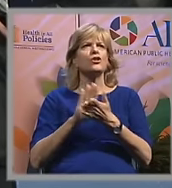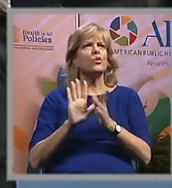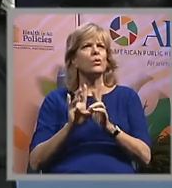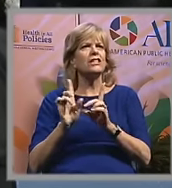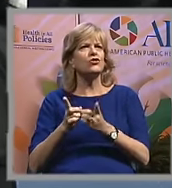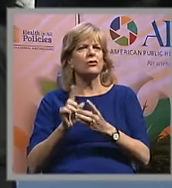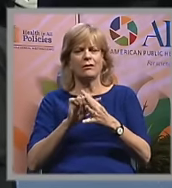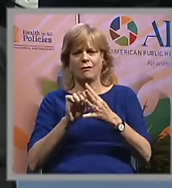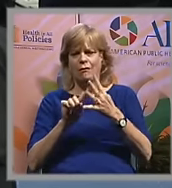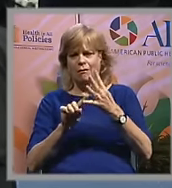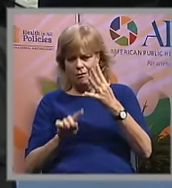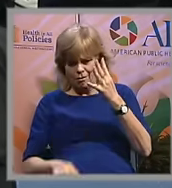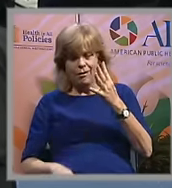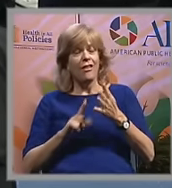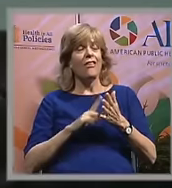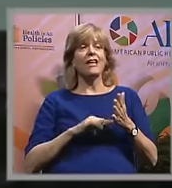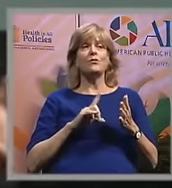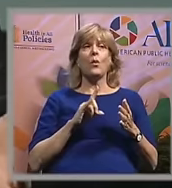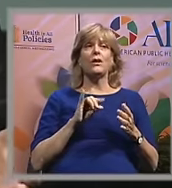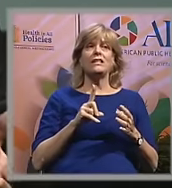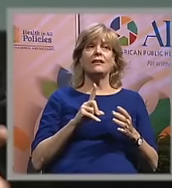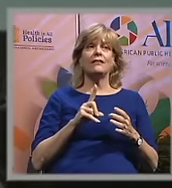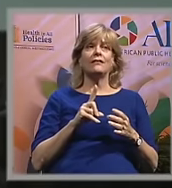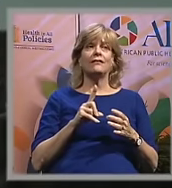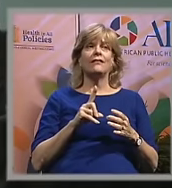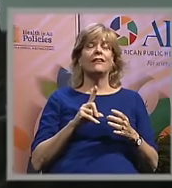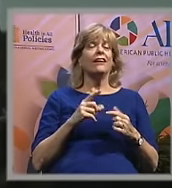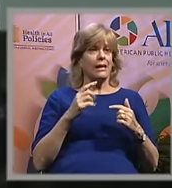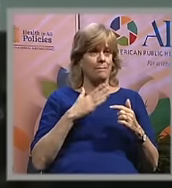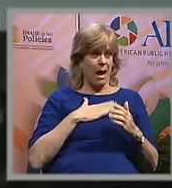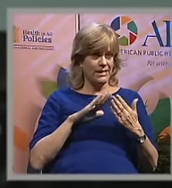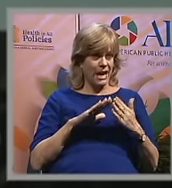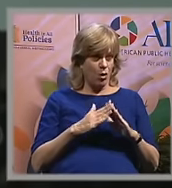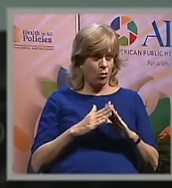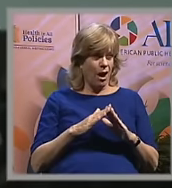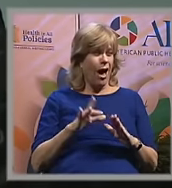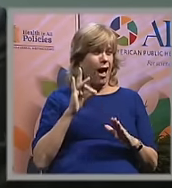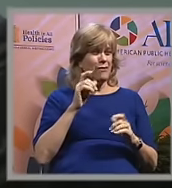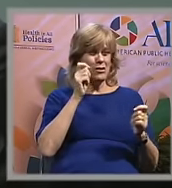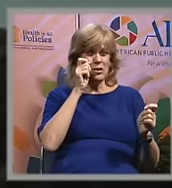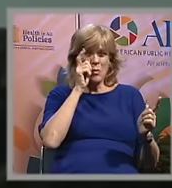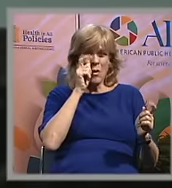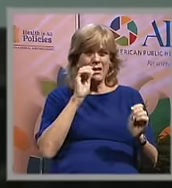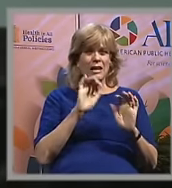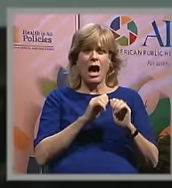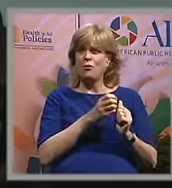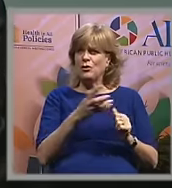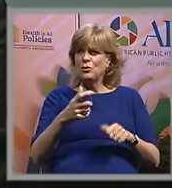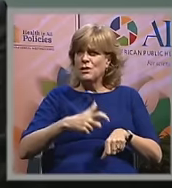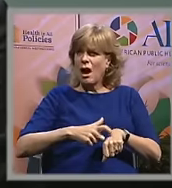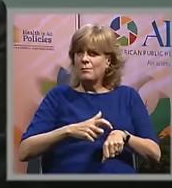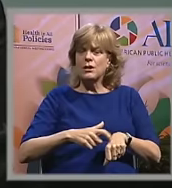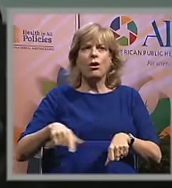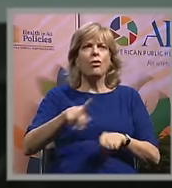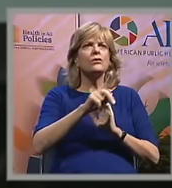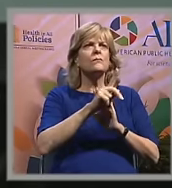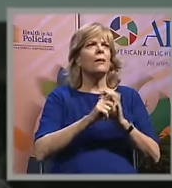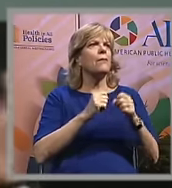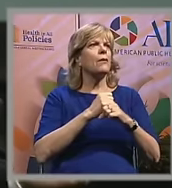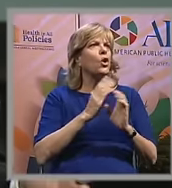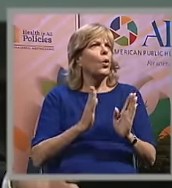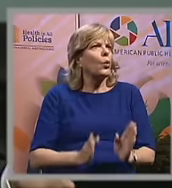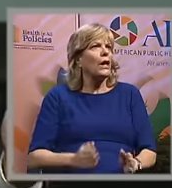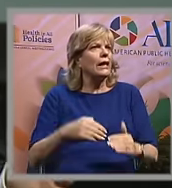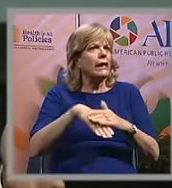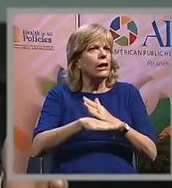district. That's what we did in San Antonio. And I found, first of all, it is surprising how few times those policymakers actually